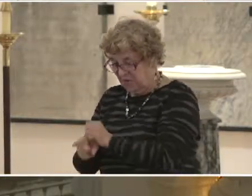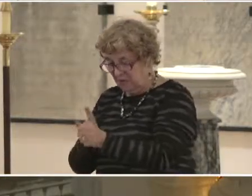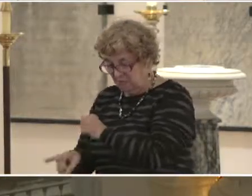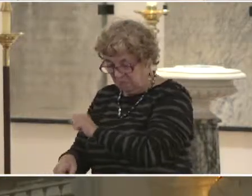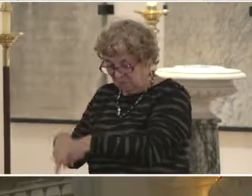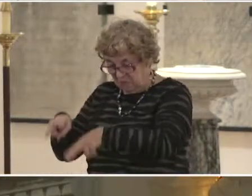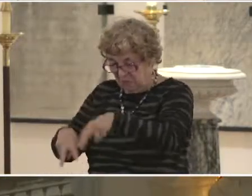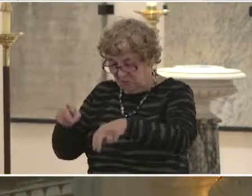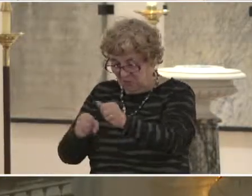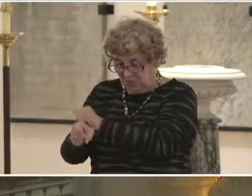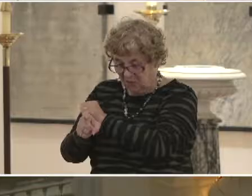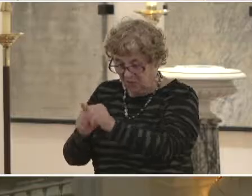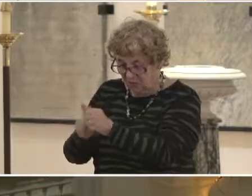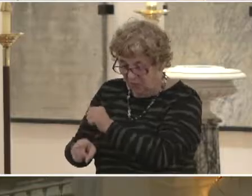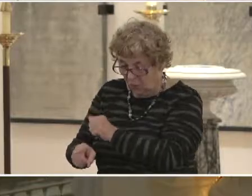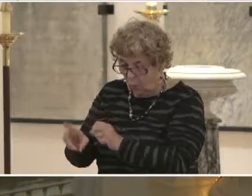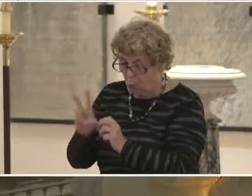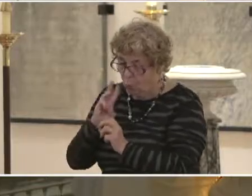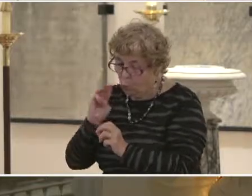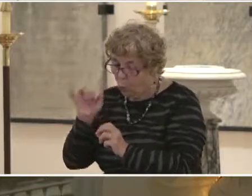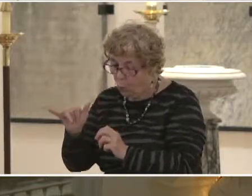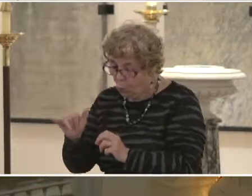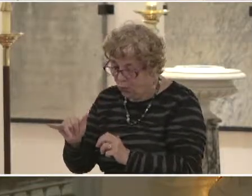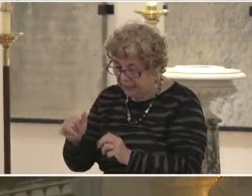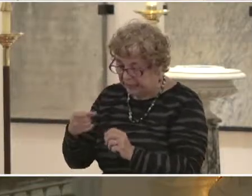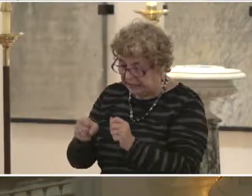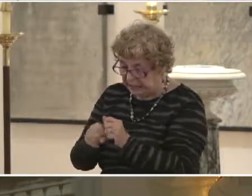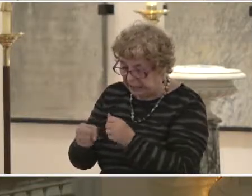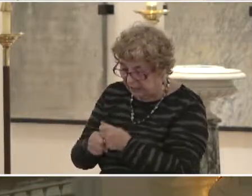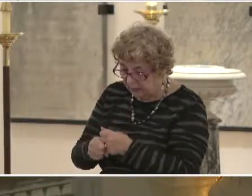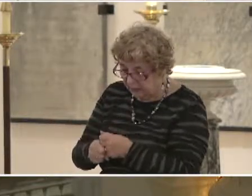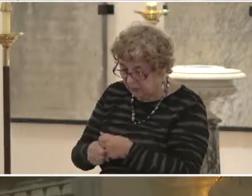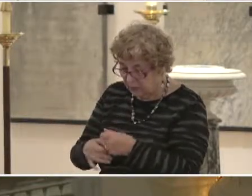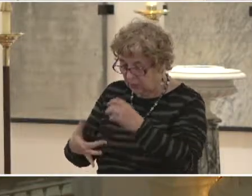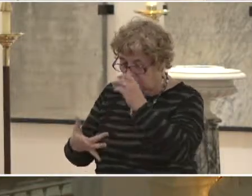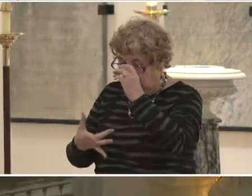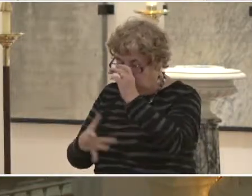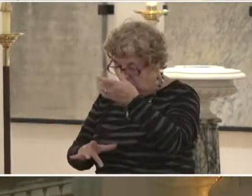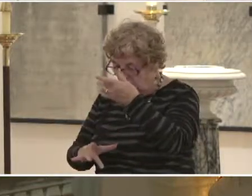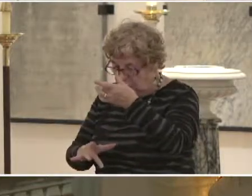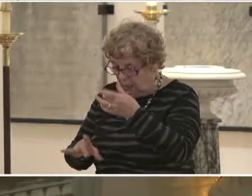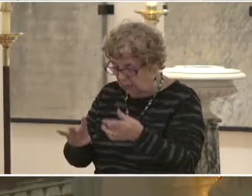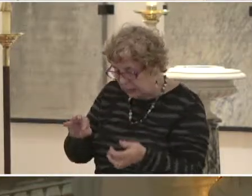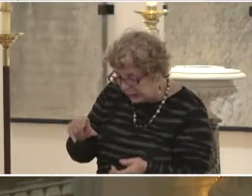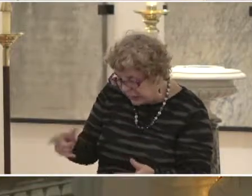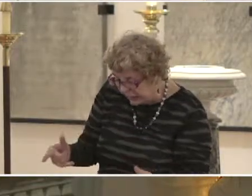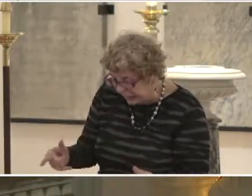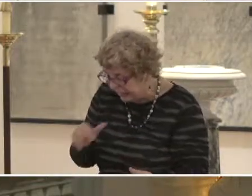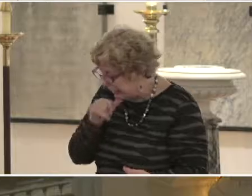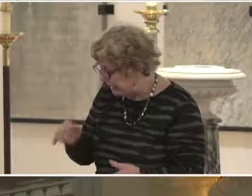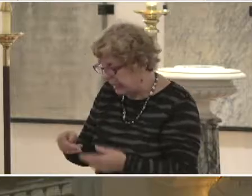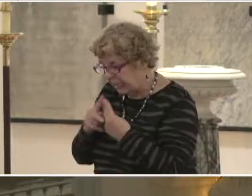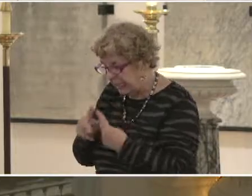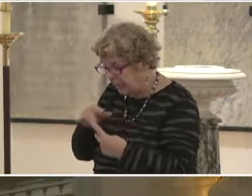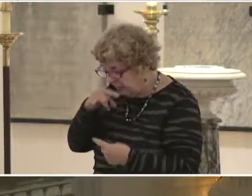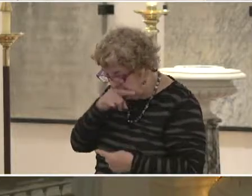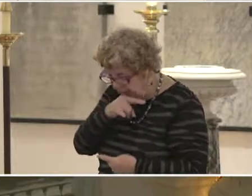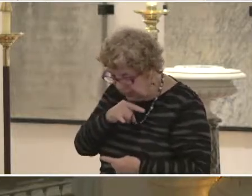Shootings, stabbings, police misconduct, violent protests, starving